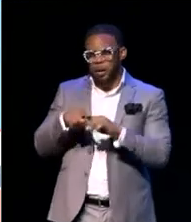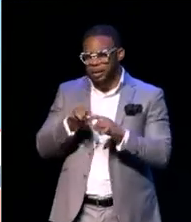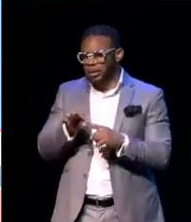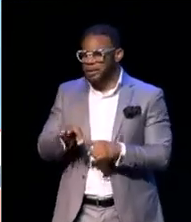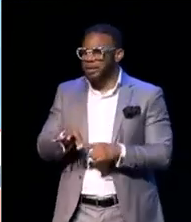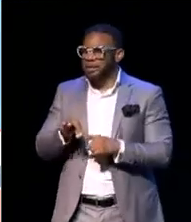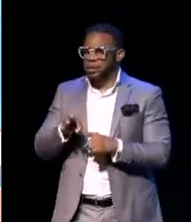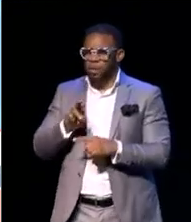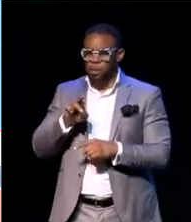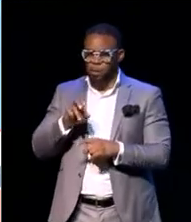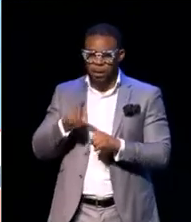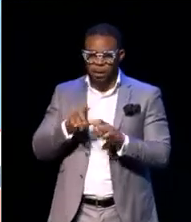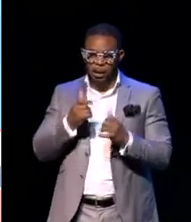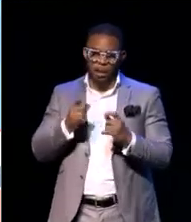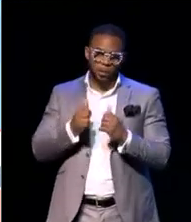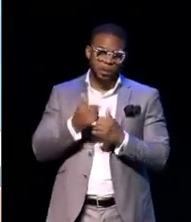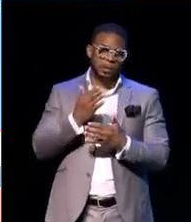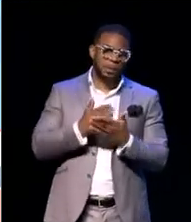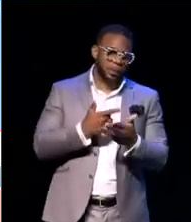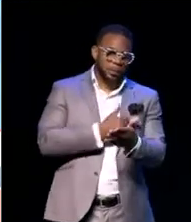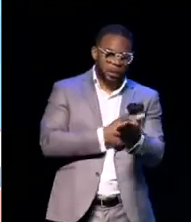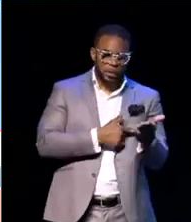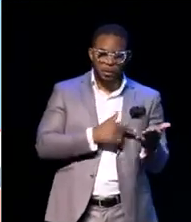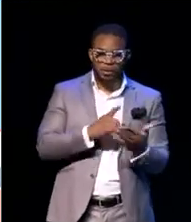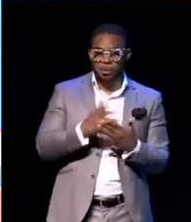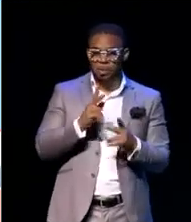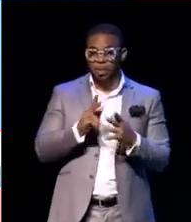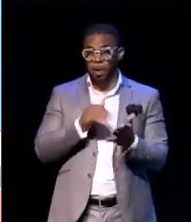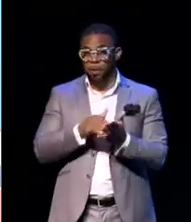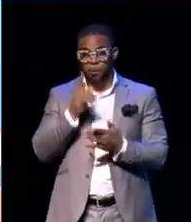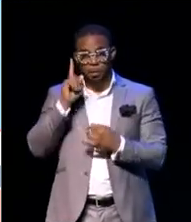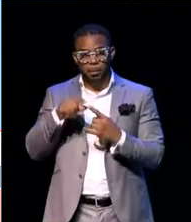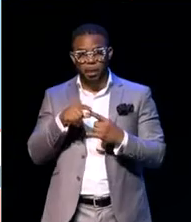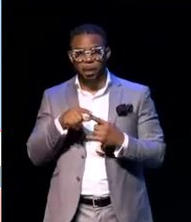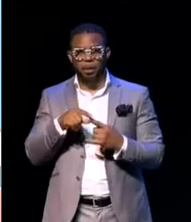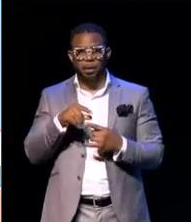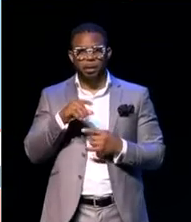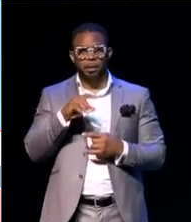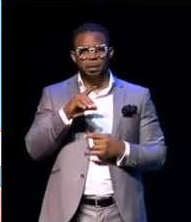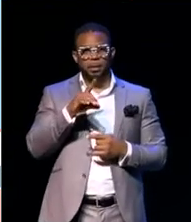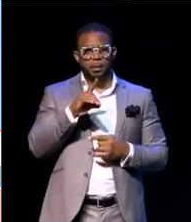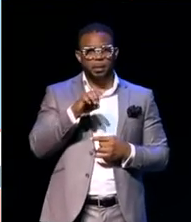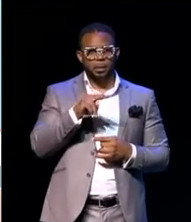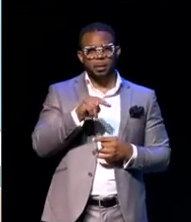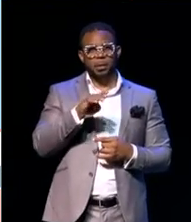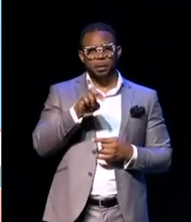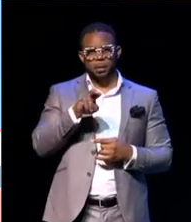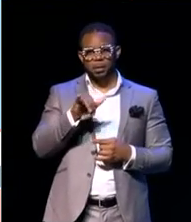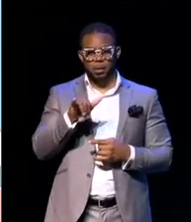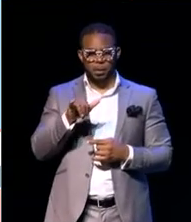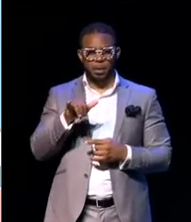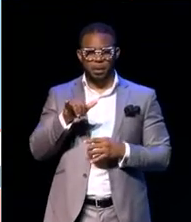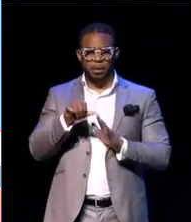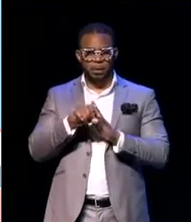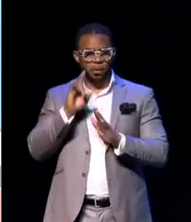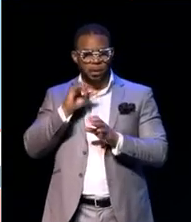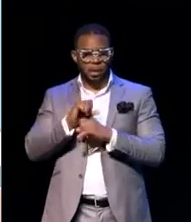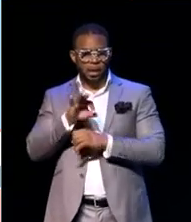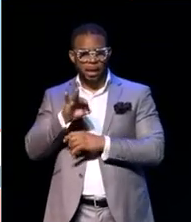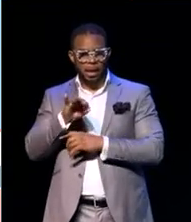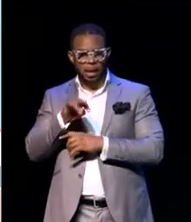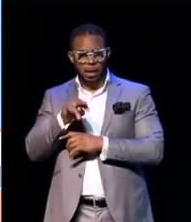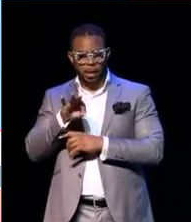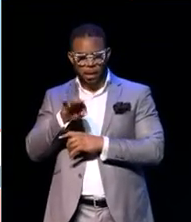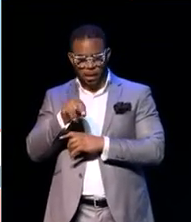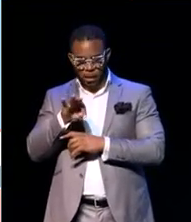extremely rare conditions that happen with some vaccines. Some people often think about Guillain-Barré syndrome when you get an influenza vaccine.